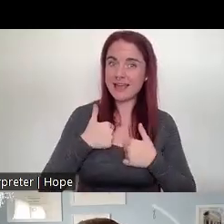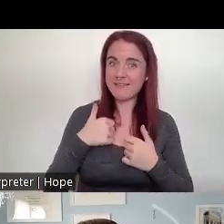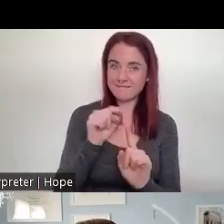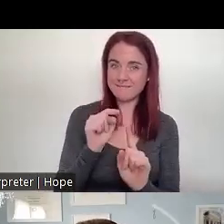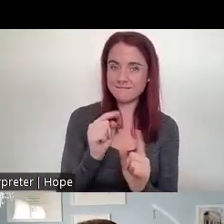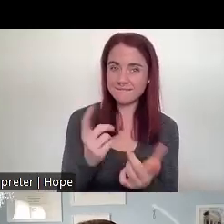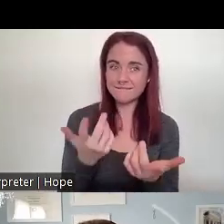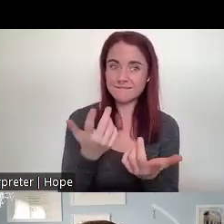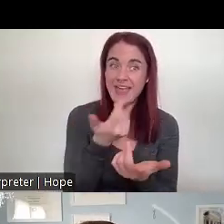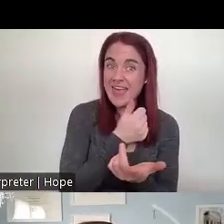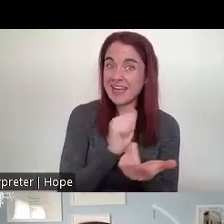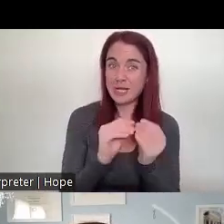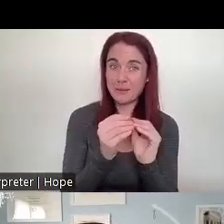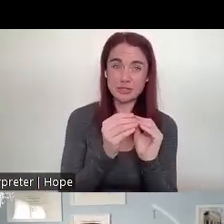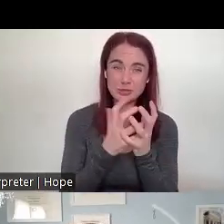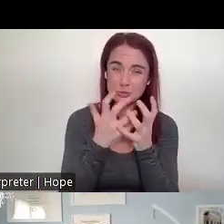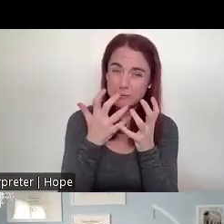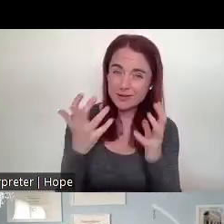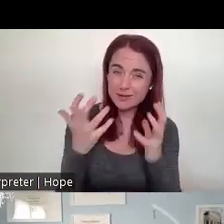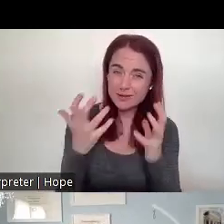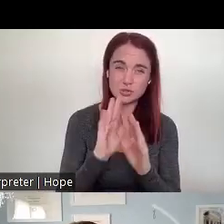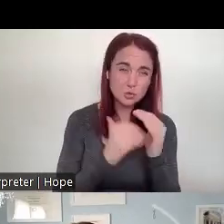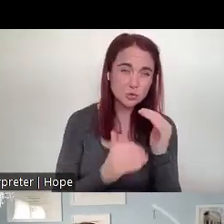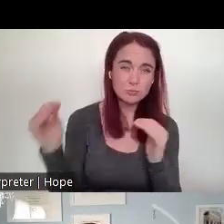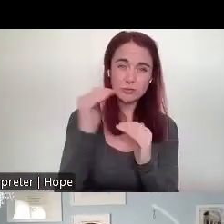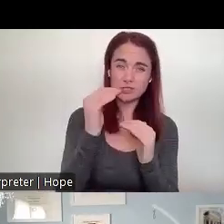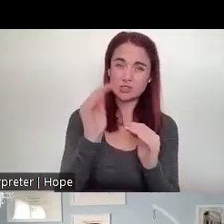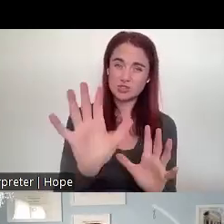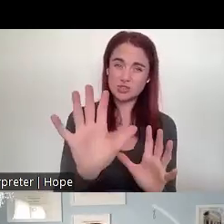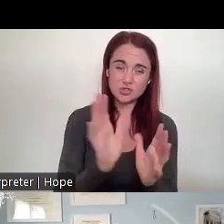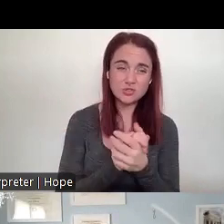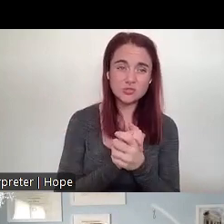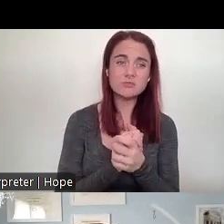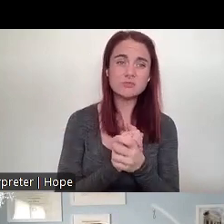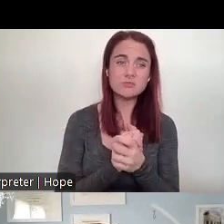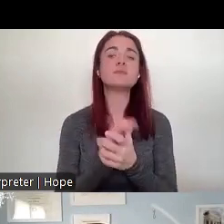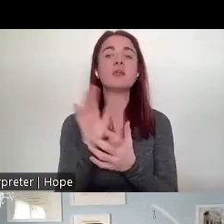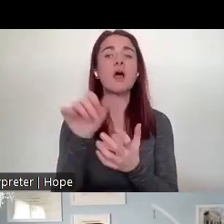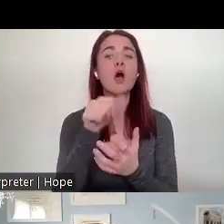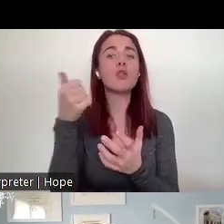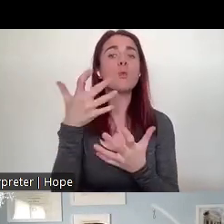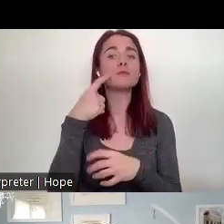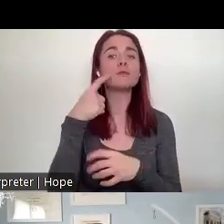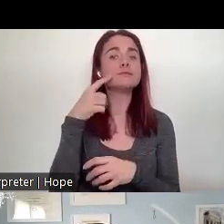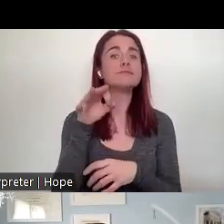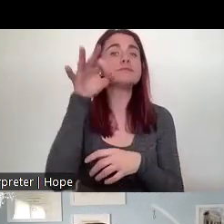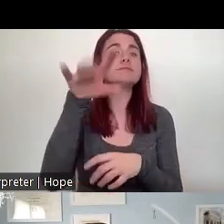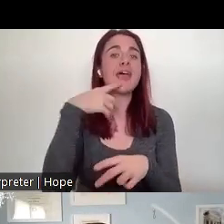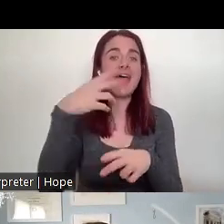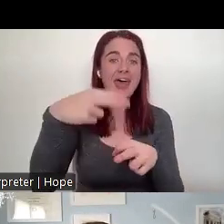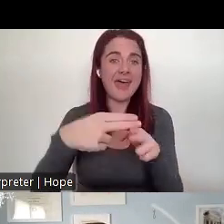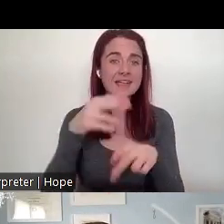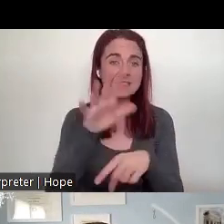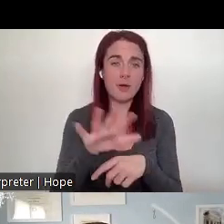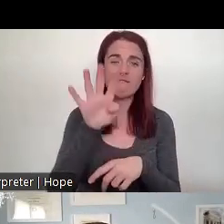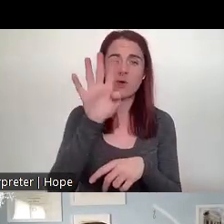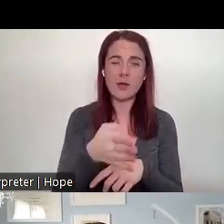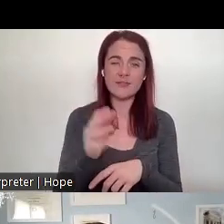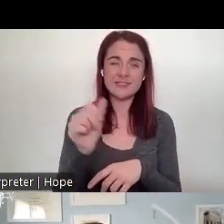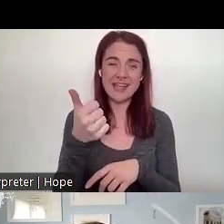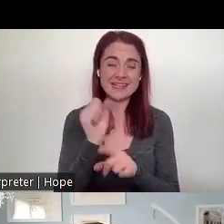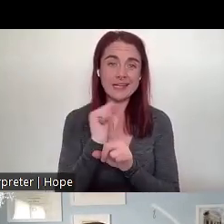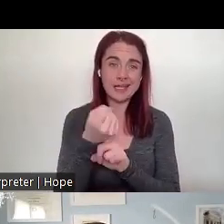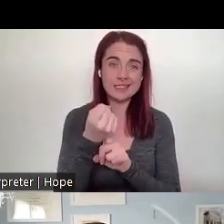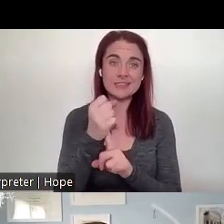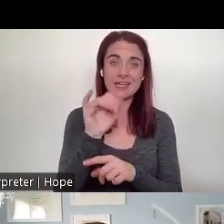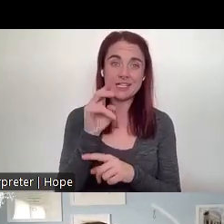any number is too big of a number. The other thing that I wanted to add is about 4 out of every 10 cases of